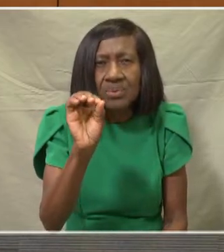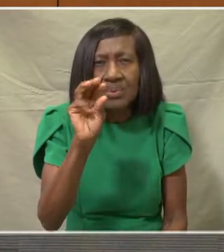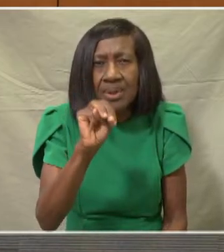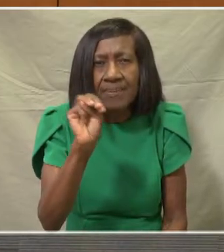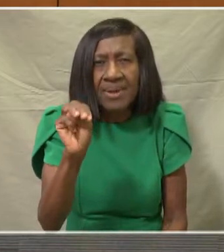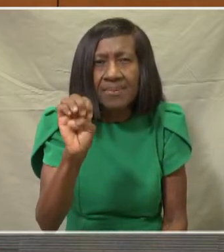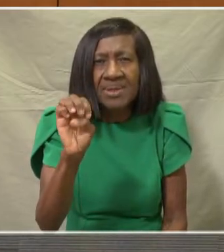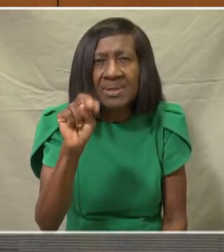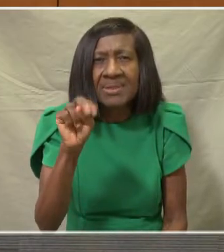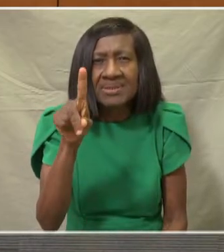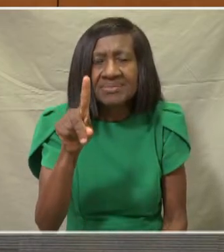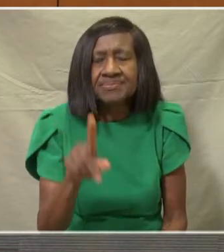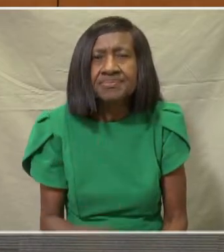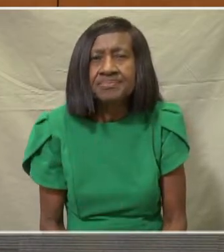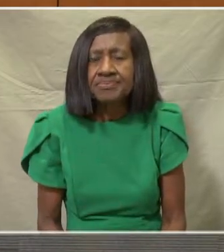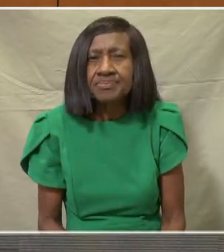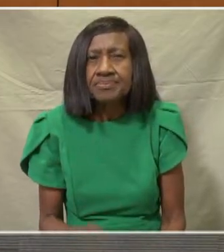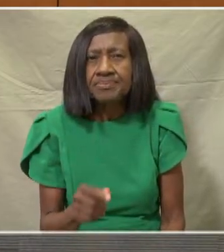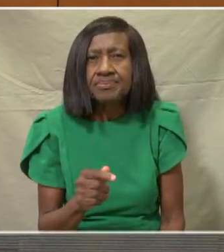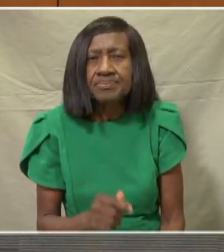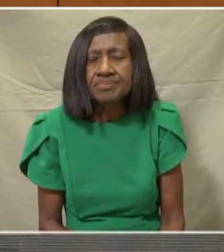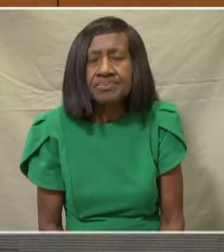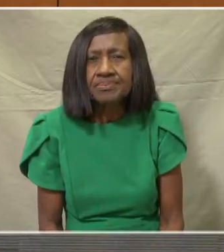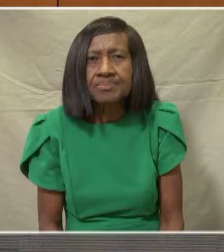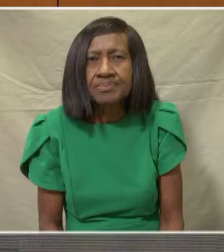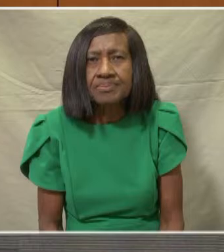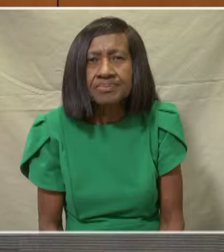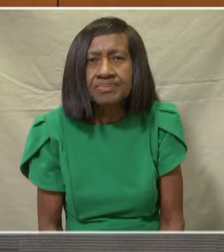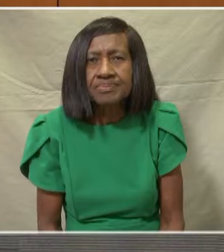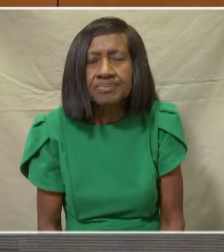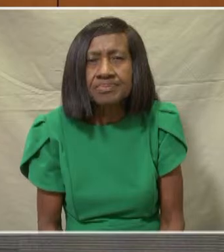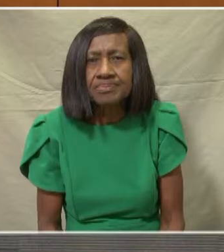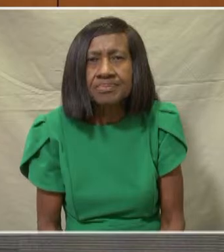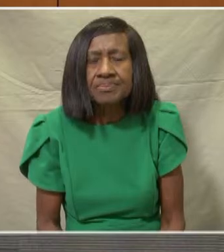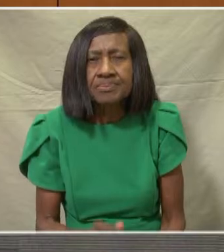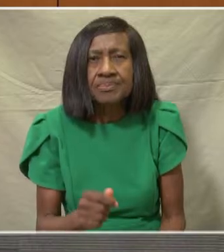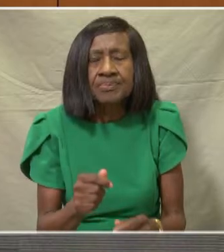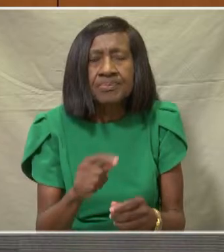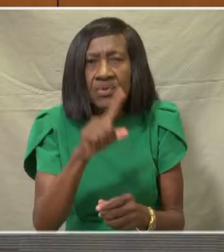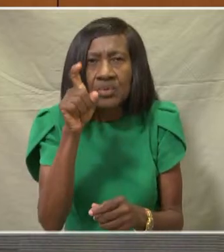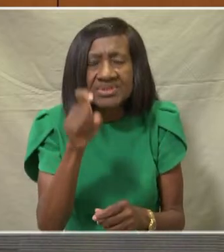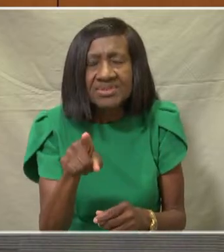Hi, good afternoon. Raymond Taney from the Cayman Compass. And previous